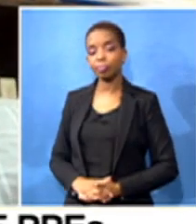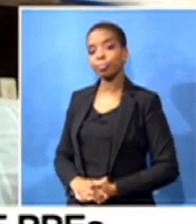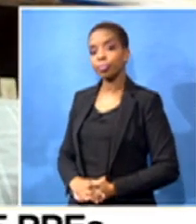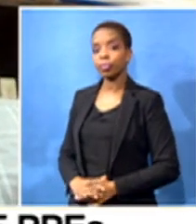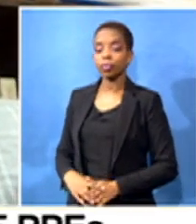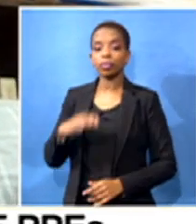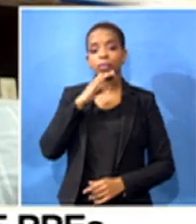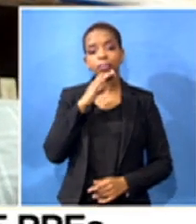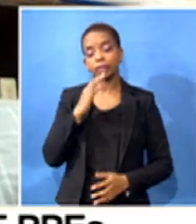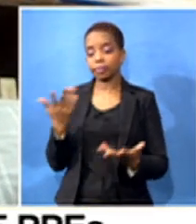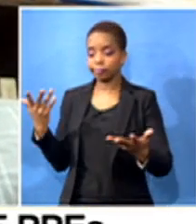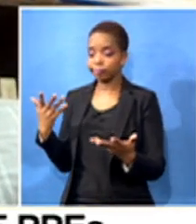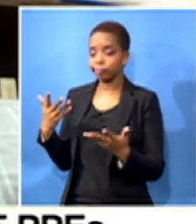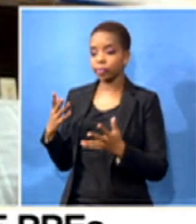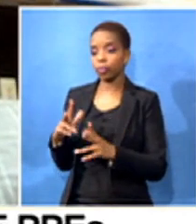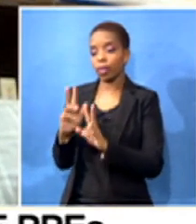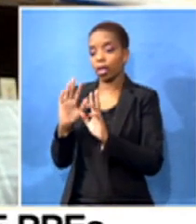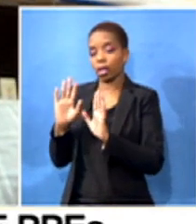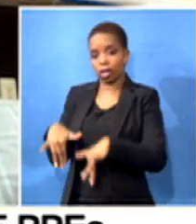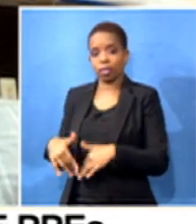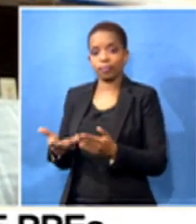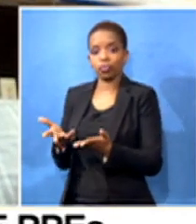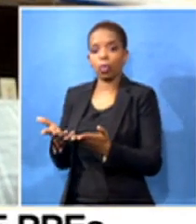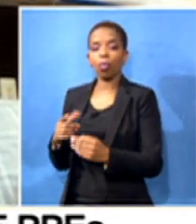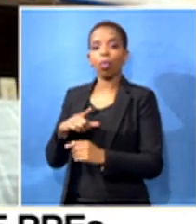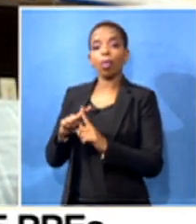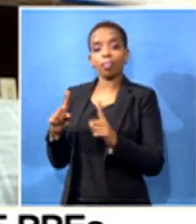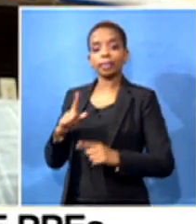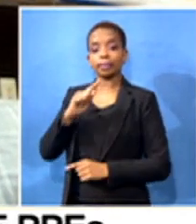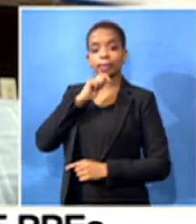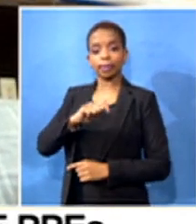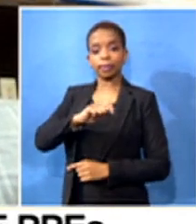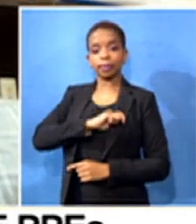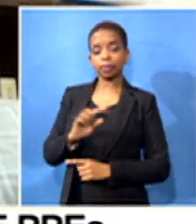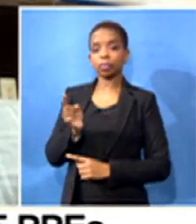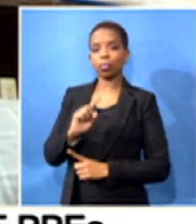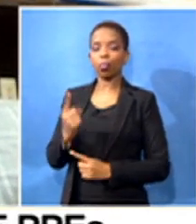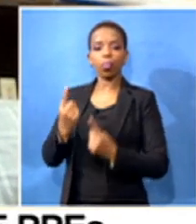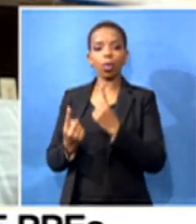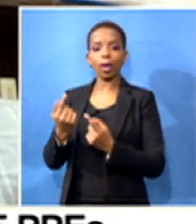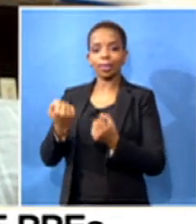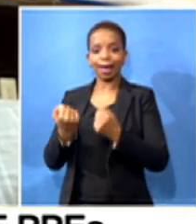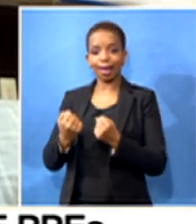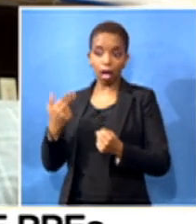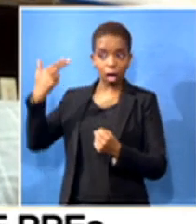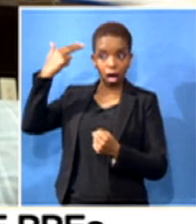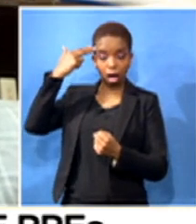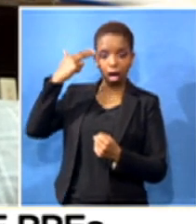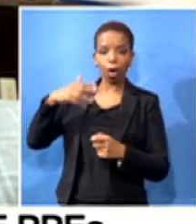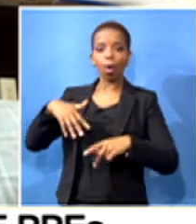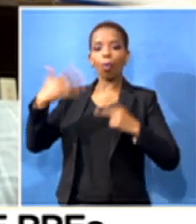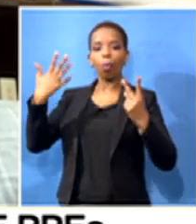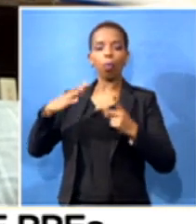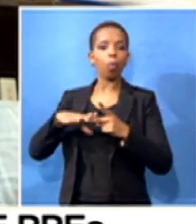that there, but the reality is that whether it was a truck hijacking or something that happened within inside your department,